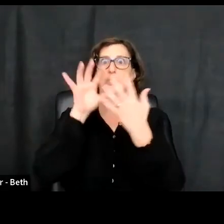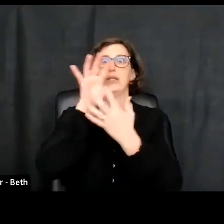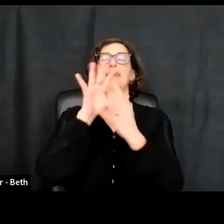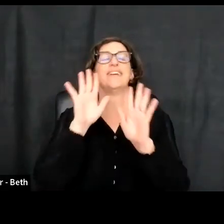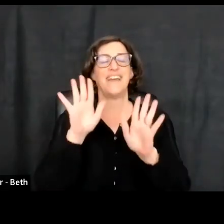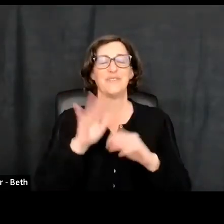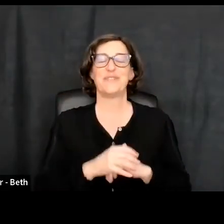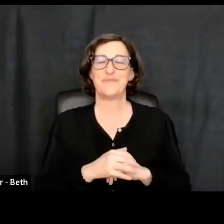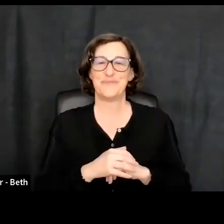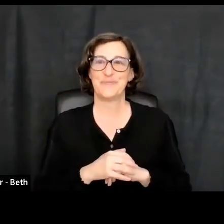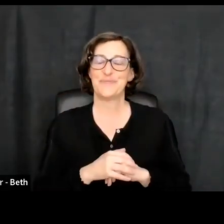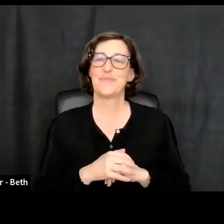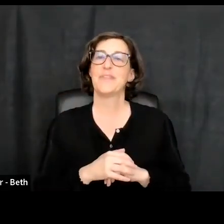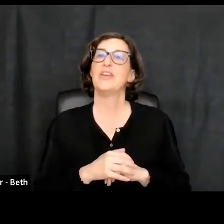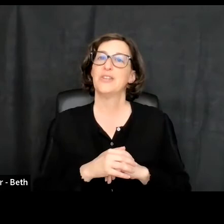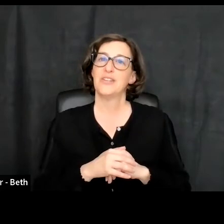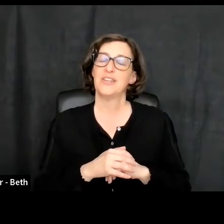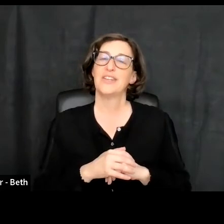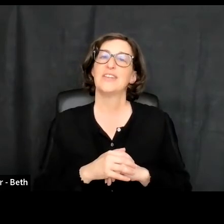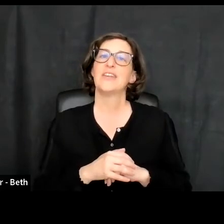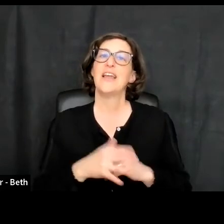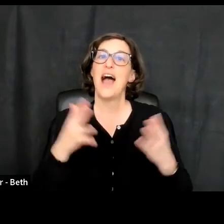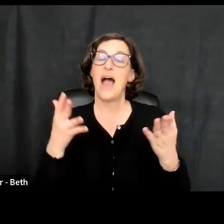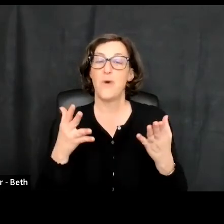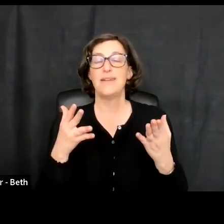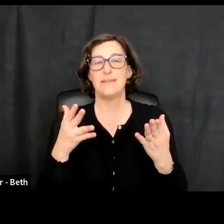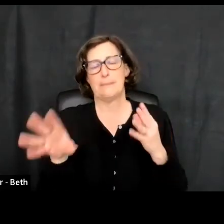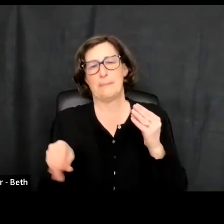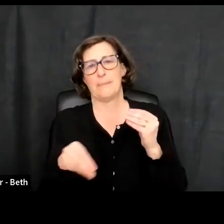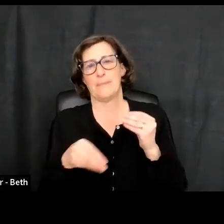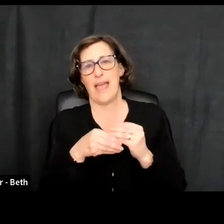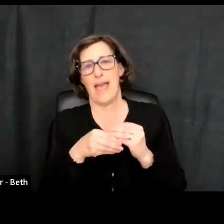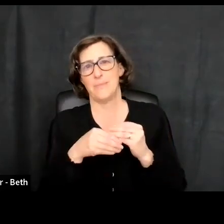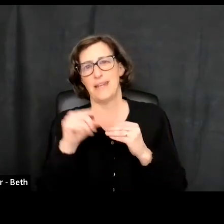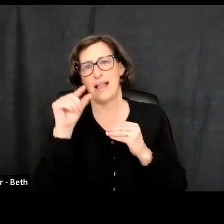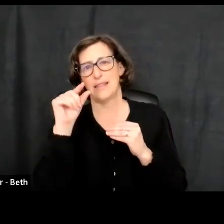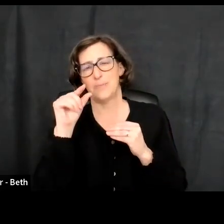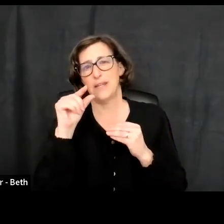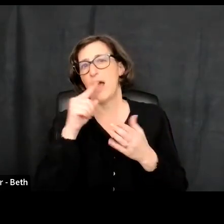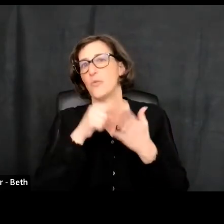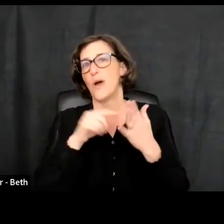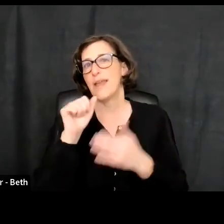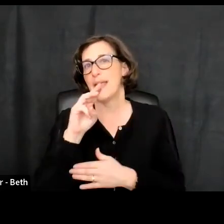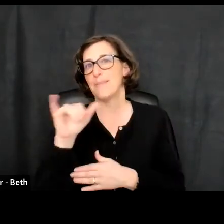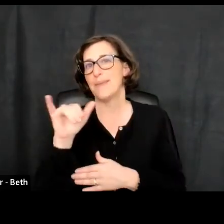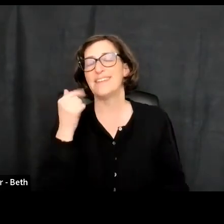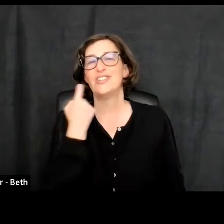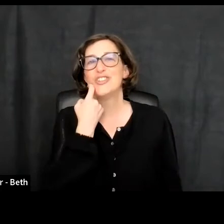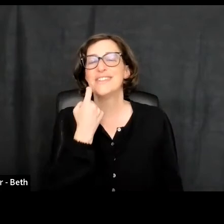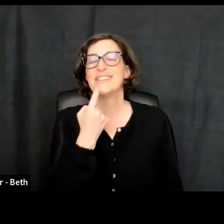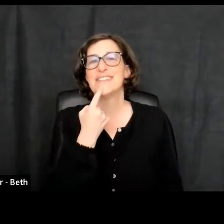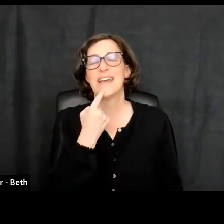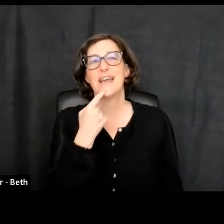Anyway, so I wanted to sort of riff or build a little bit on what Amy had said and thinking